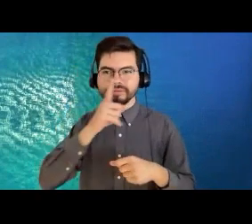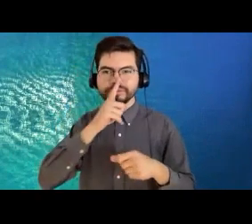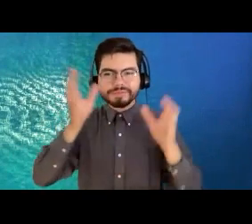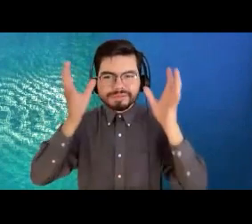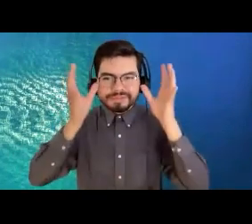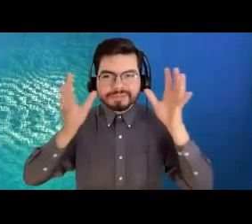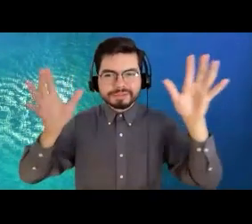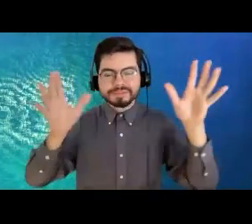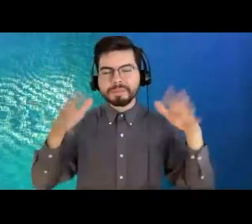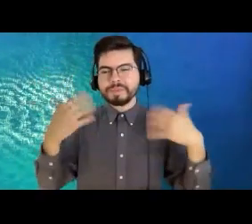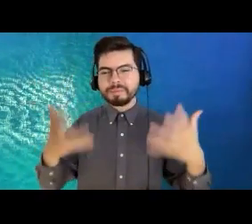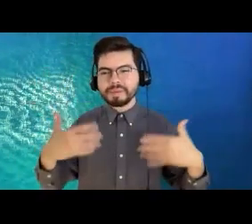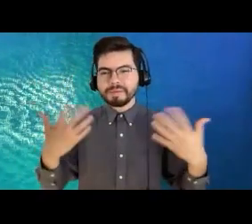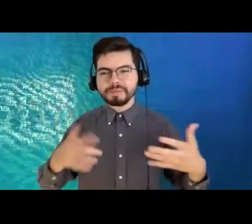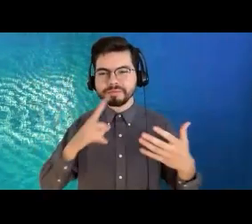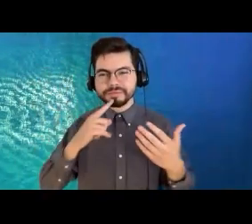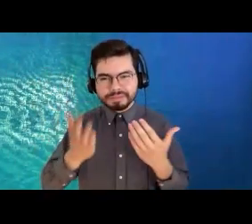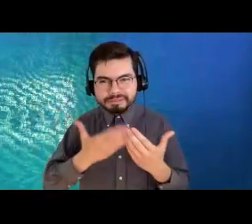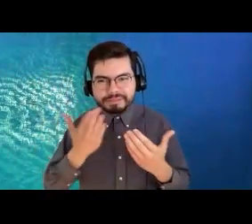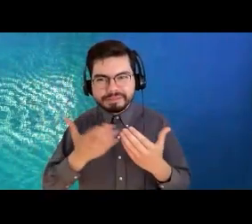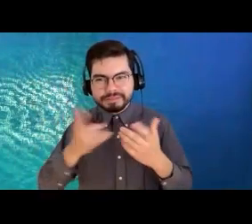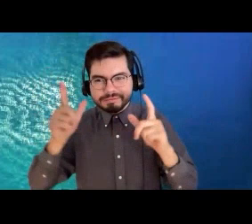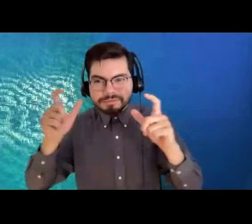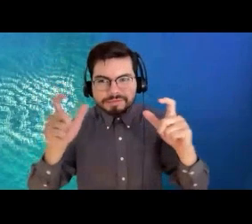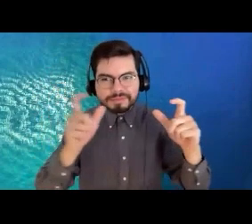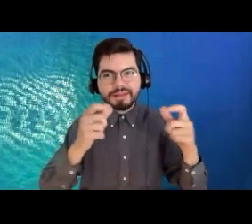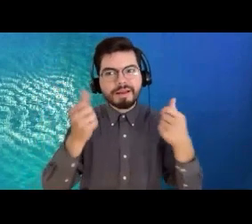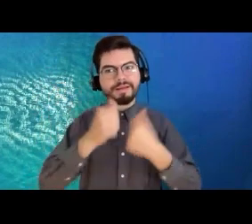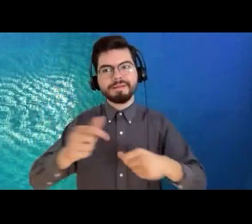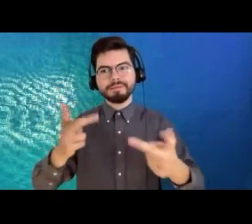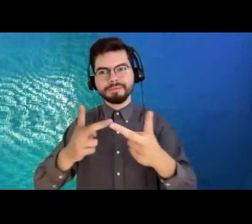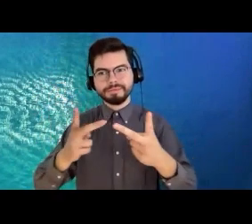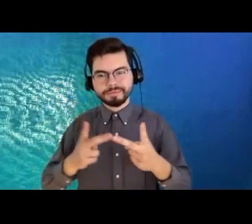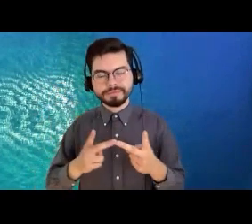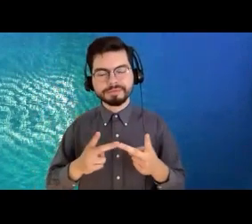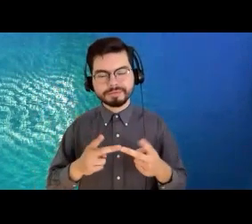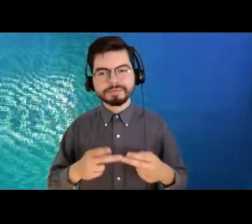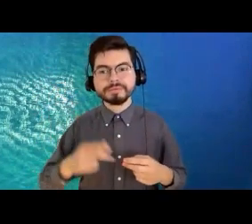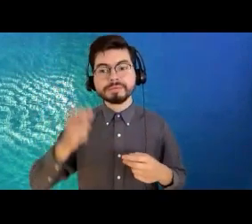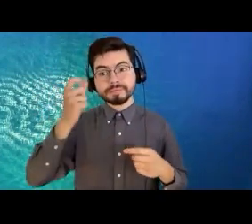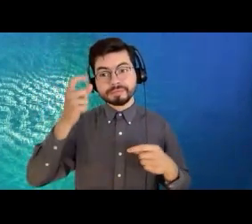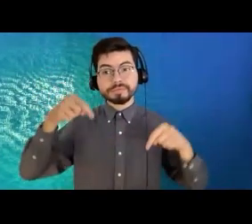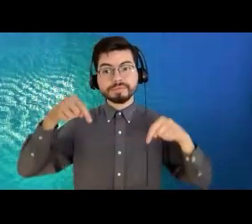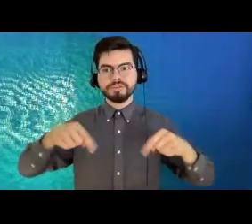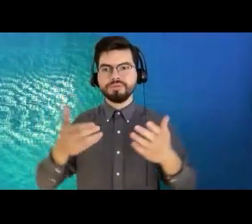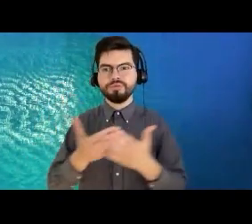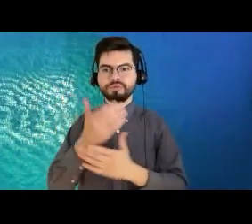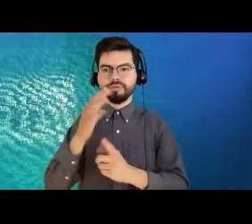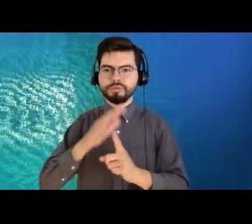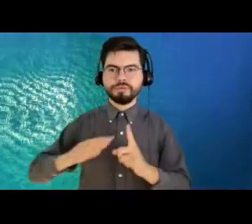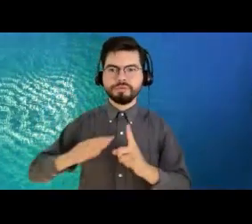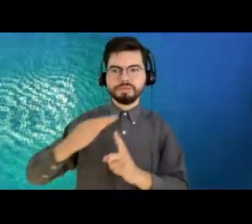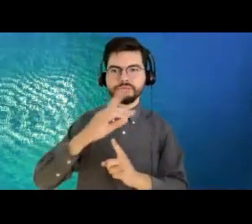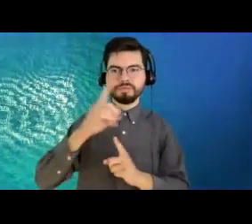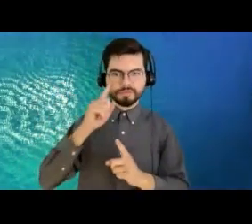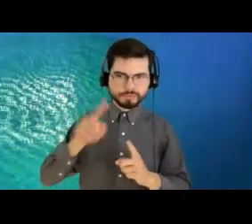new place and a new environment, and we need to help people. We need to educate people in how do